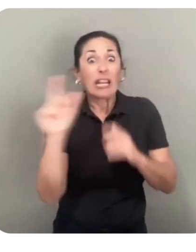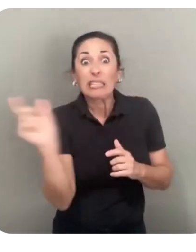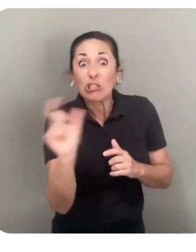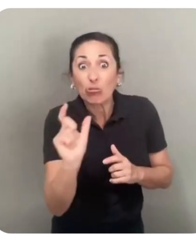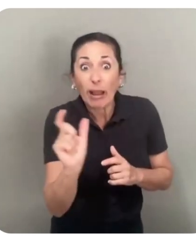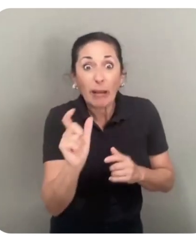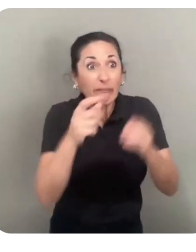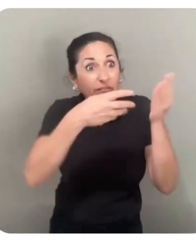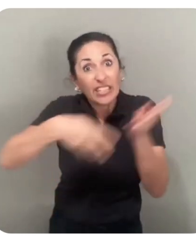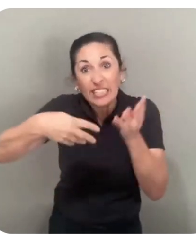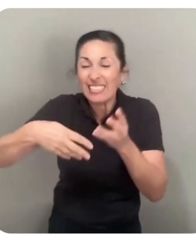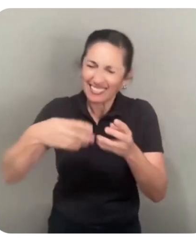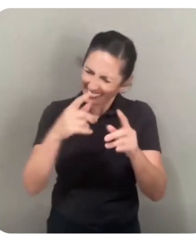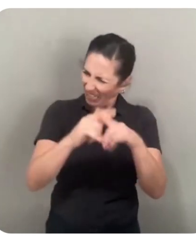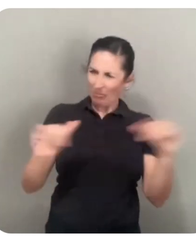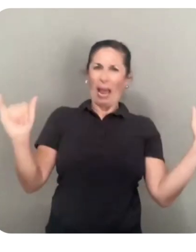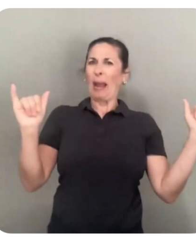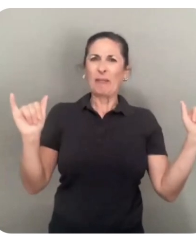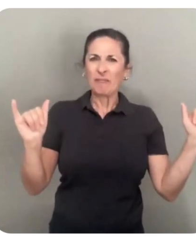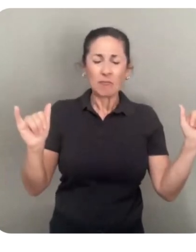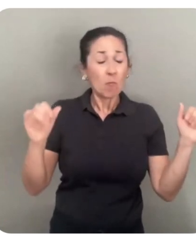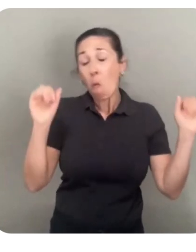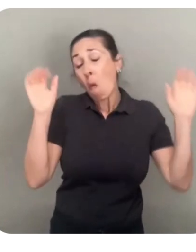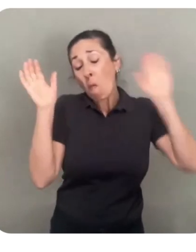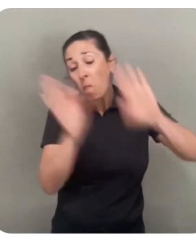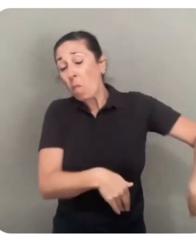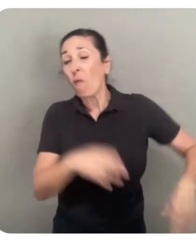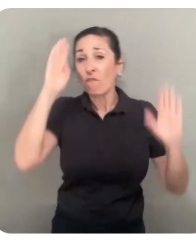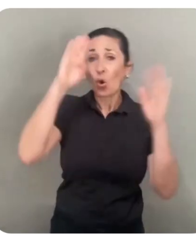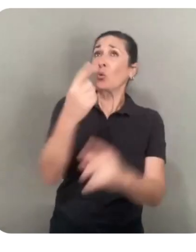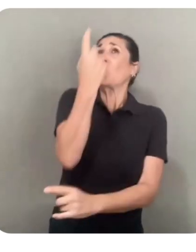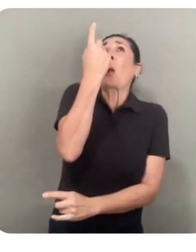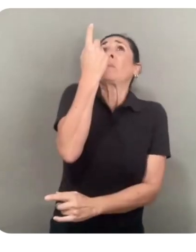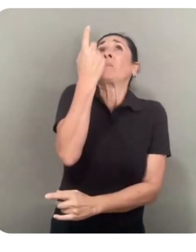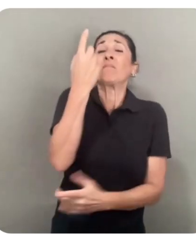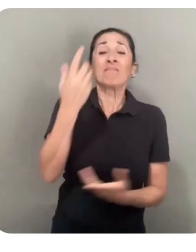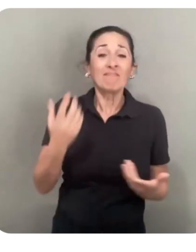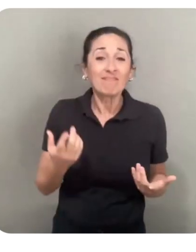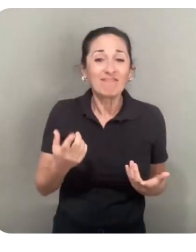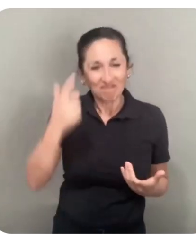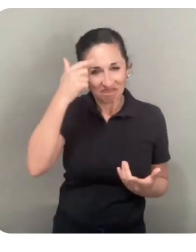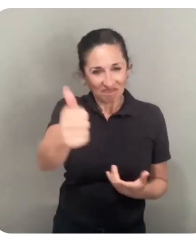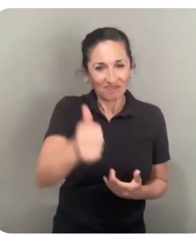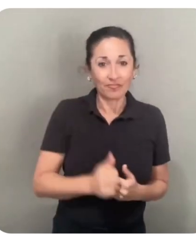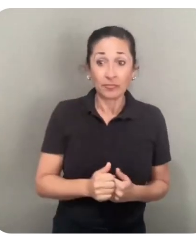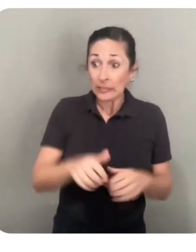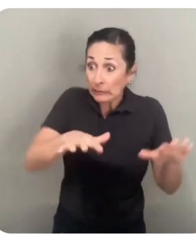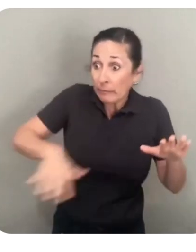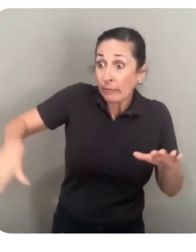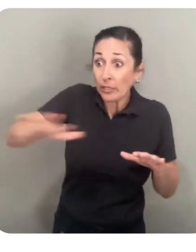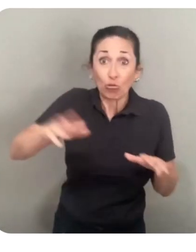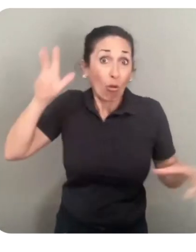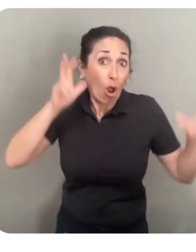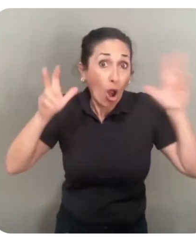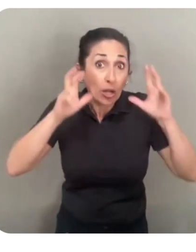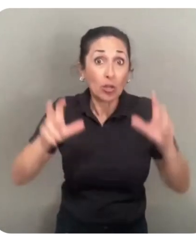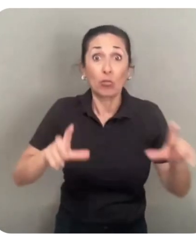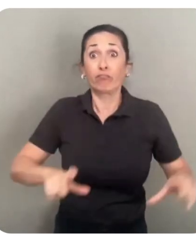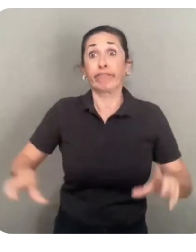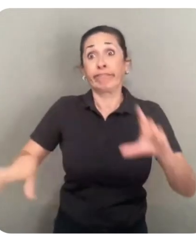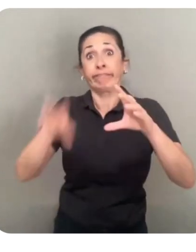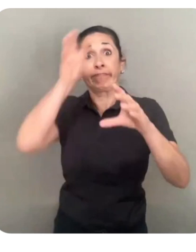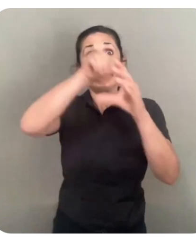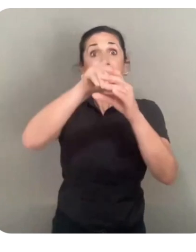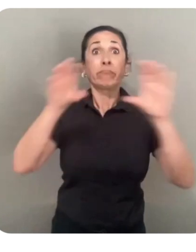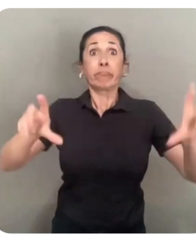same time, or just focus on one. And since we've added spatial audio to panels, you'll know which app